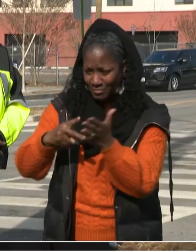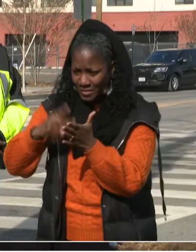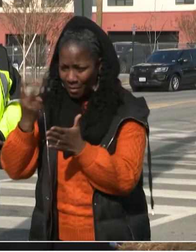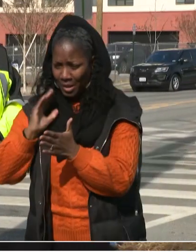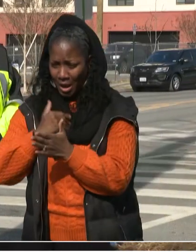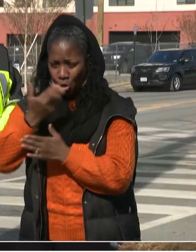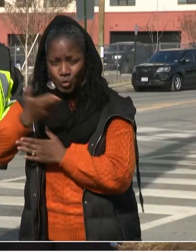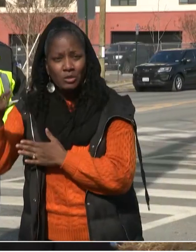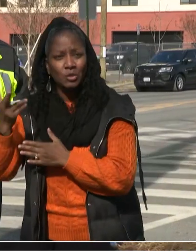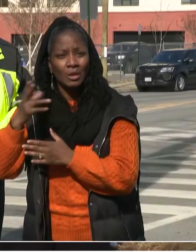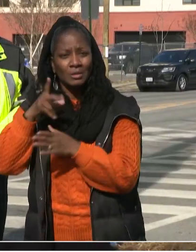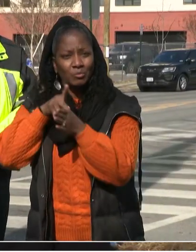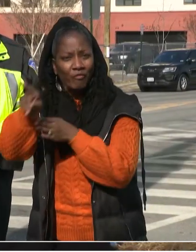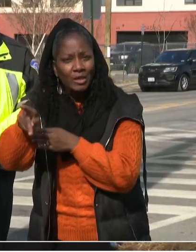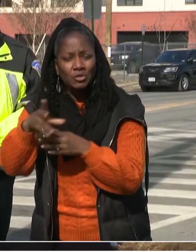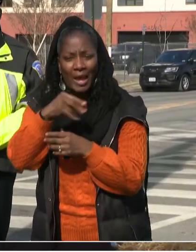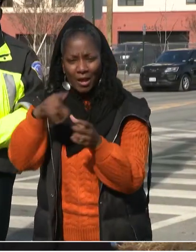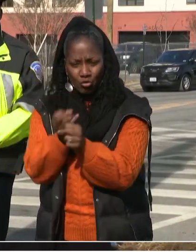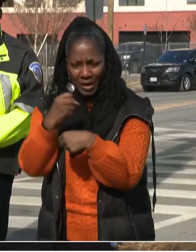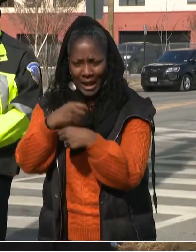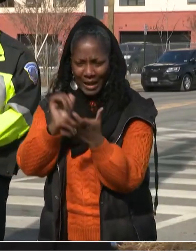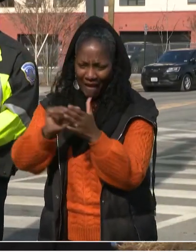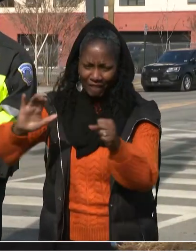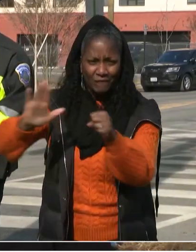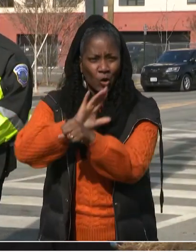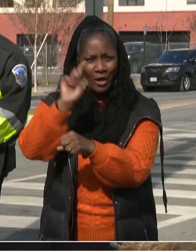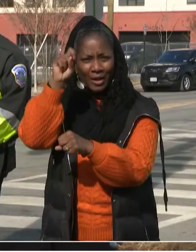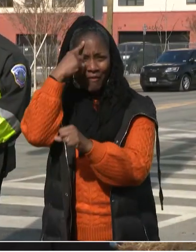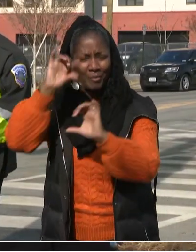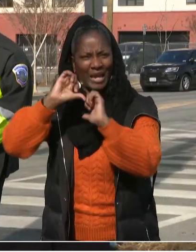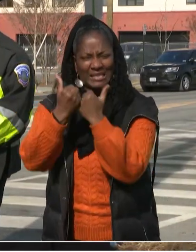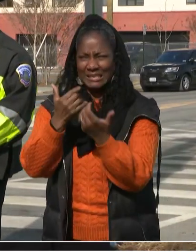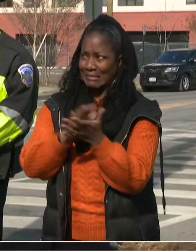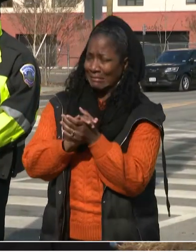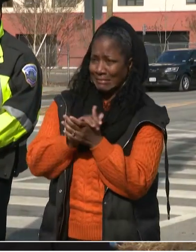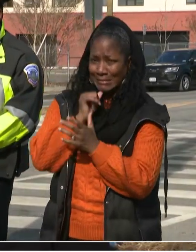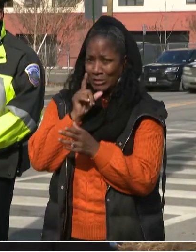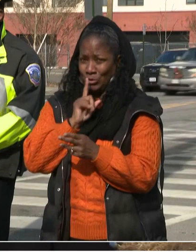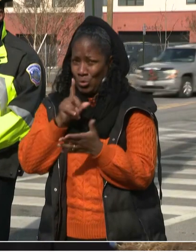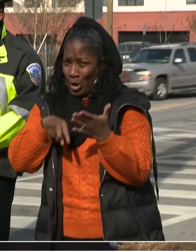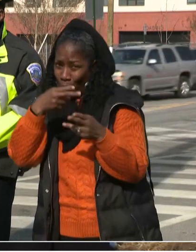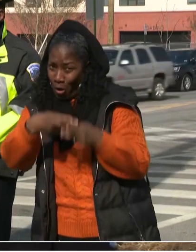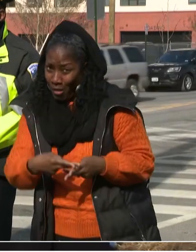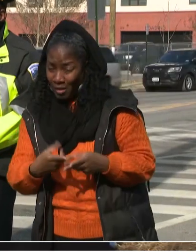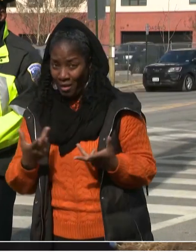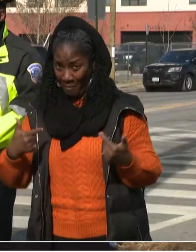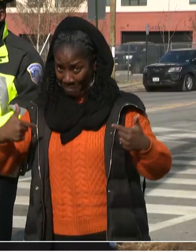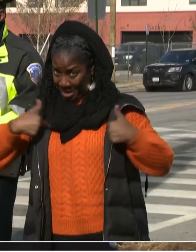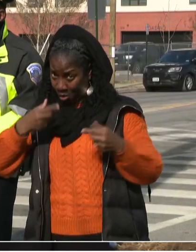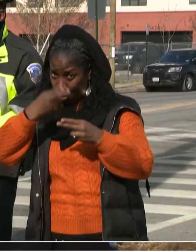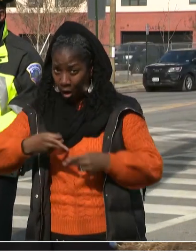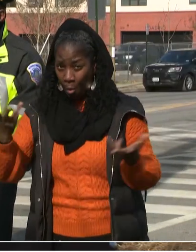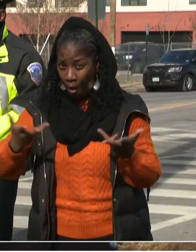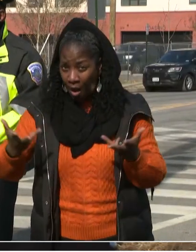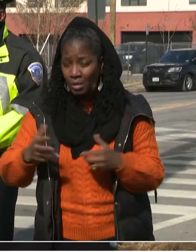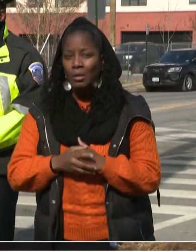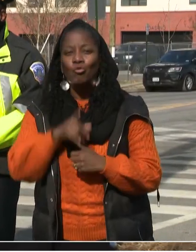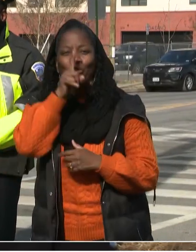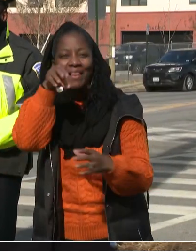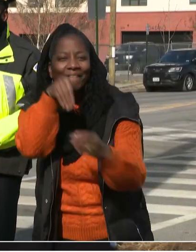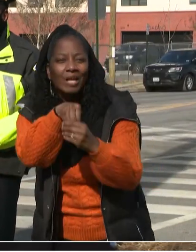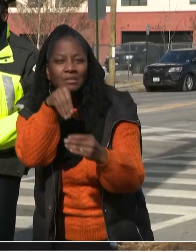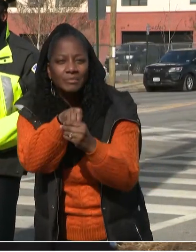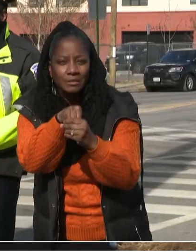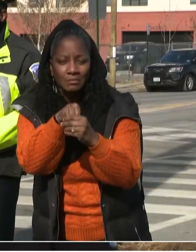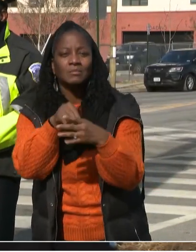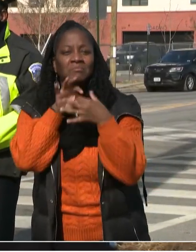and professionals and creating an entire government agency. But what I call it is a real investment